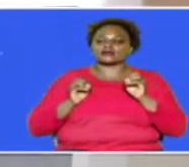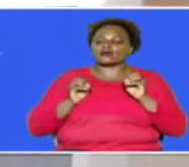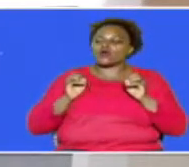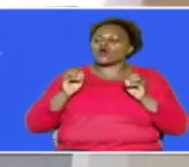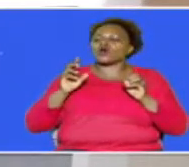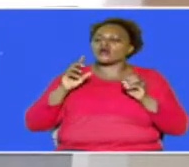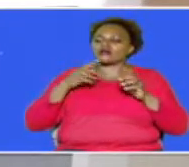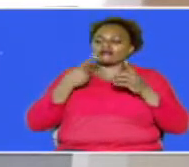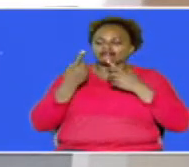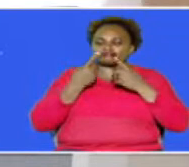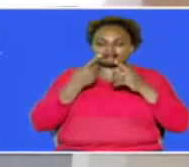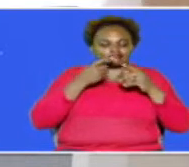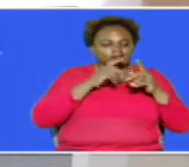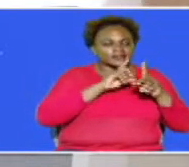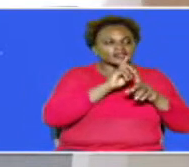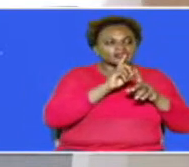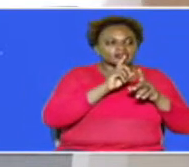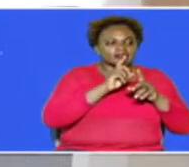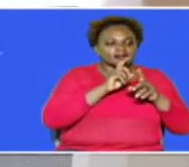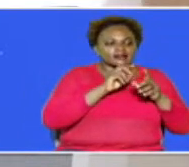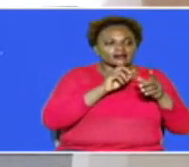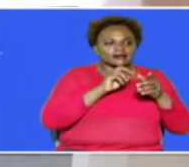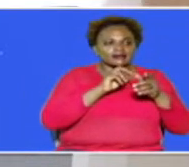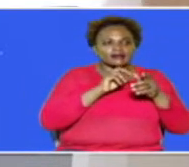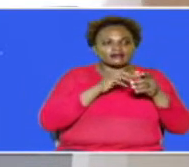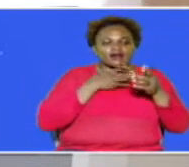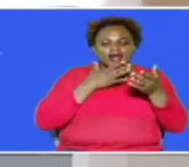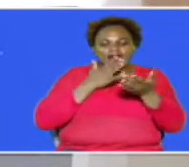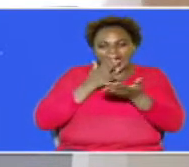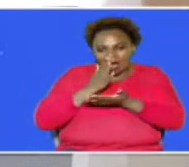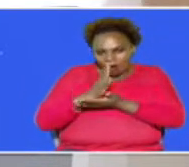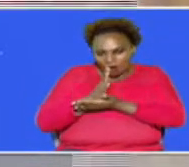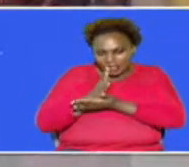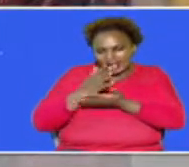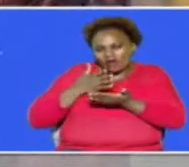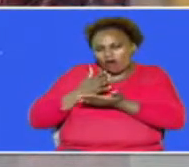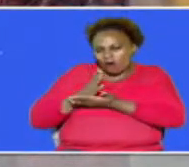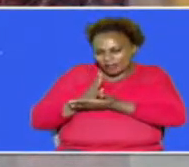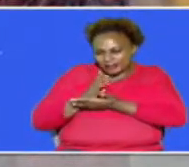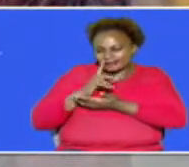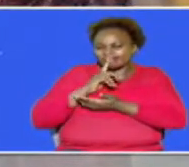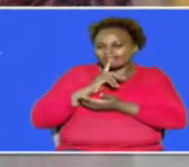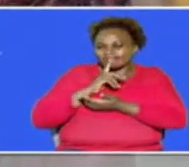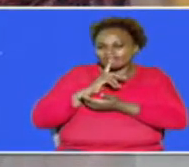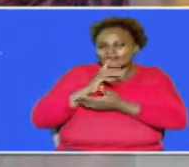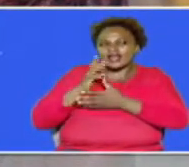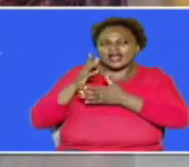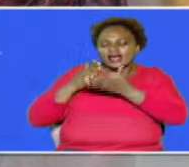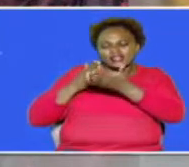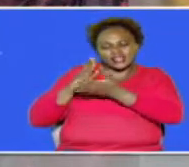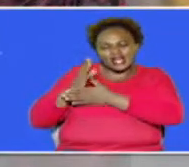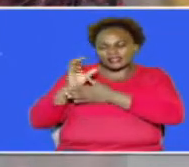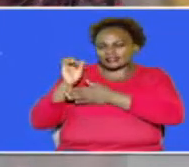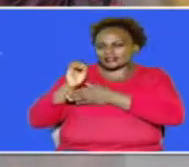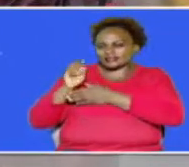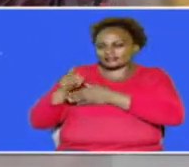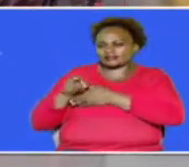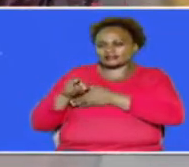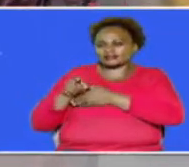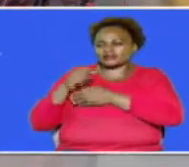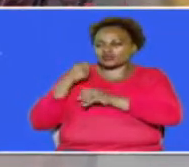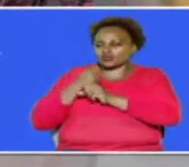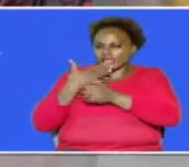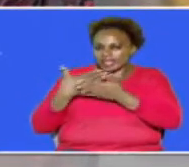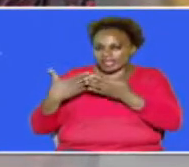have... There's a sense of honesty. Mm-hmm. There's a sense of trustworthiness. There's a sense of